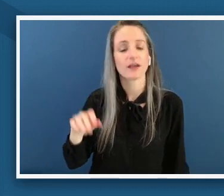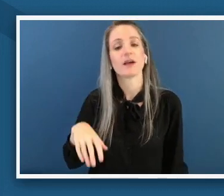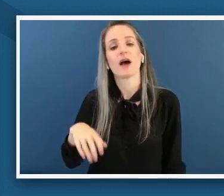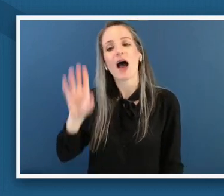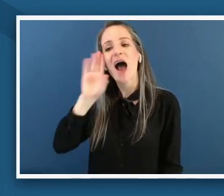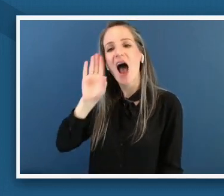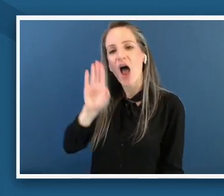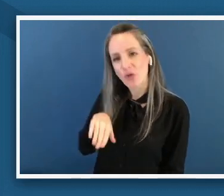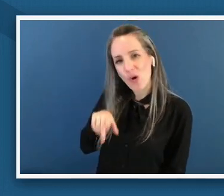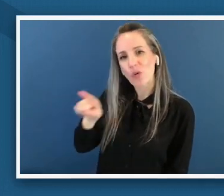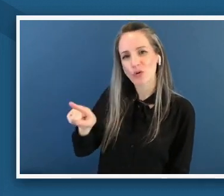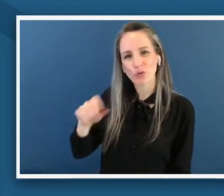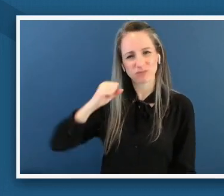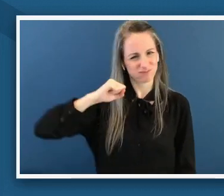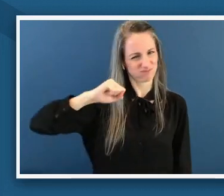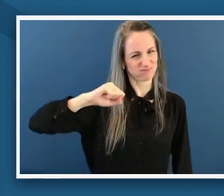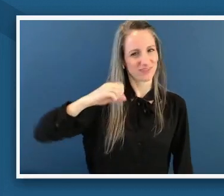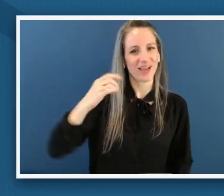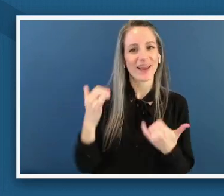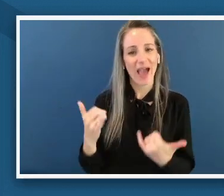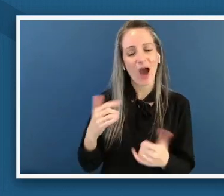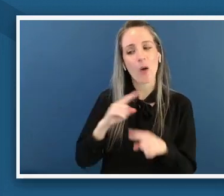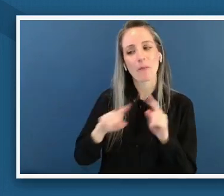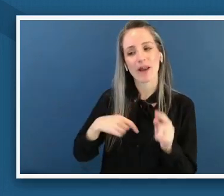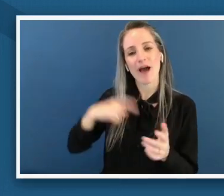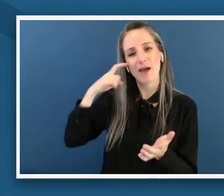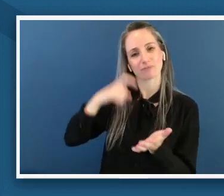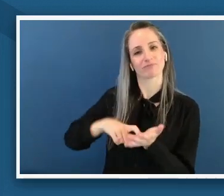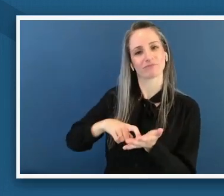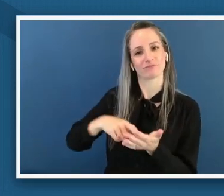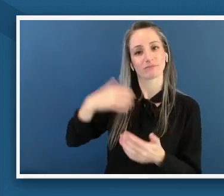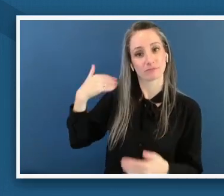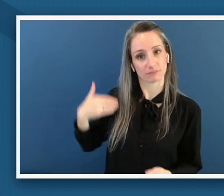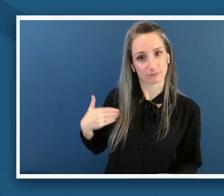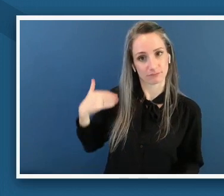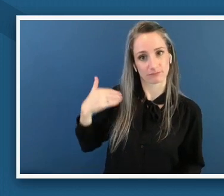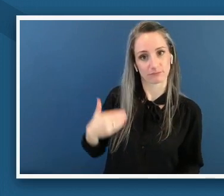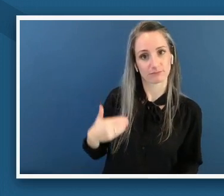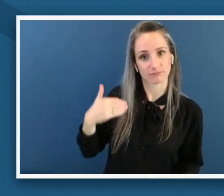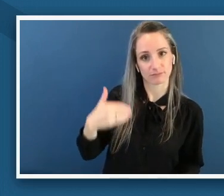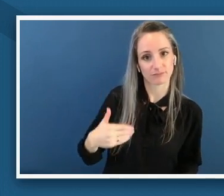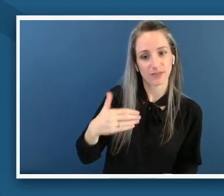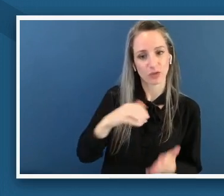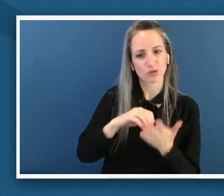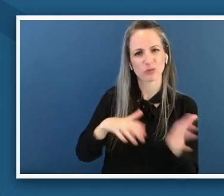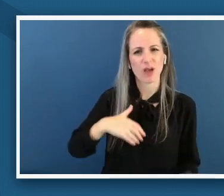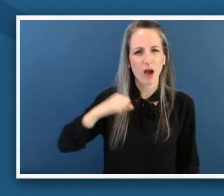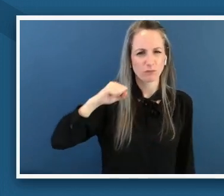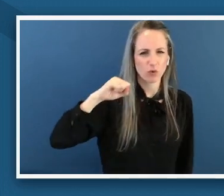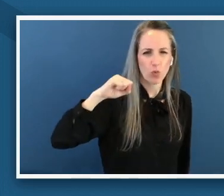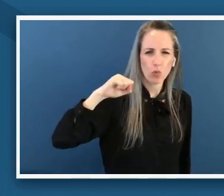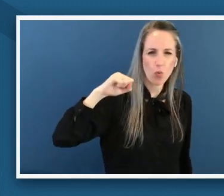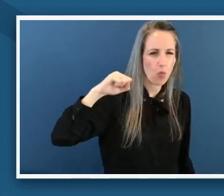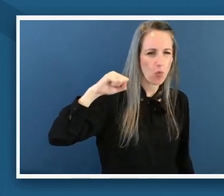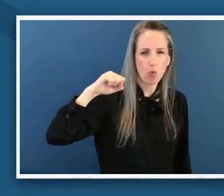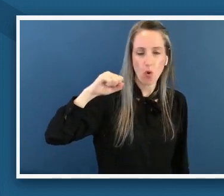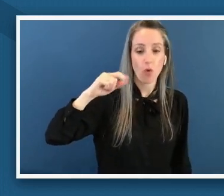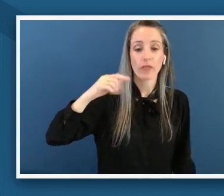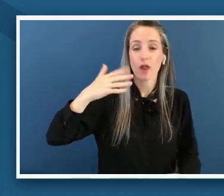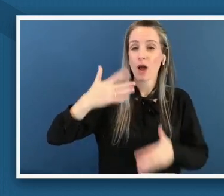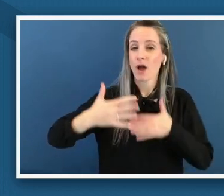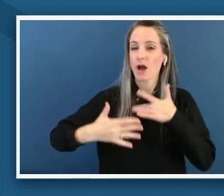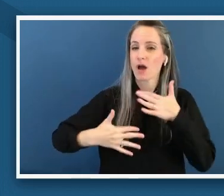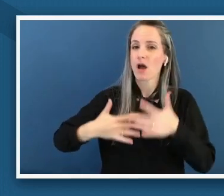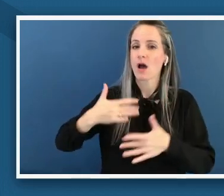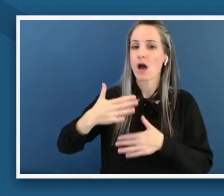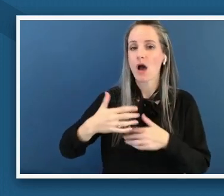it time and time again where students at the beginning of the year, they're saying, I'm not doing that, I'm not doing this. And by the end, they're just excited and they